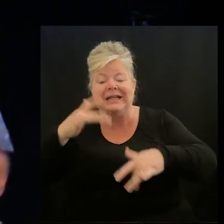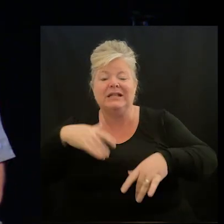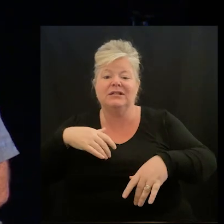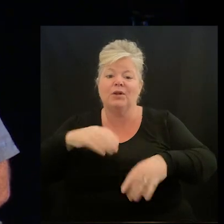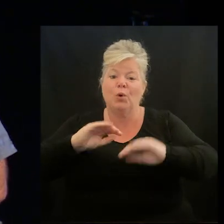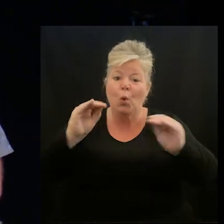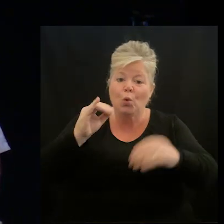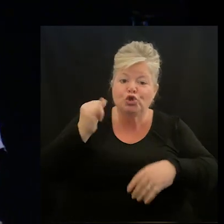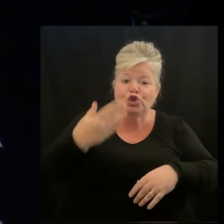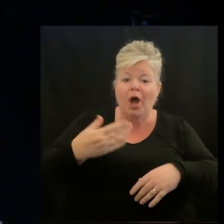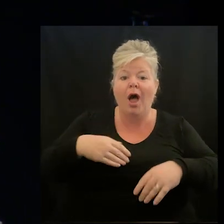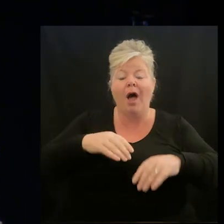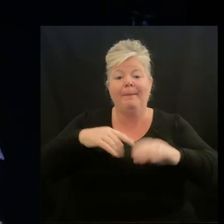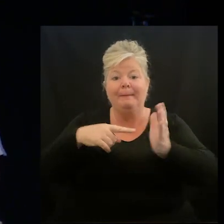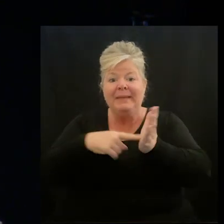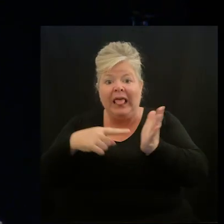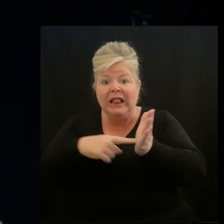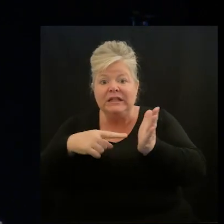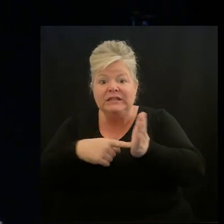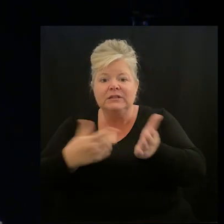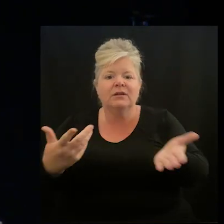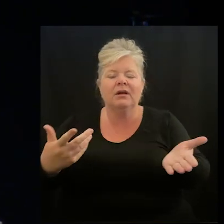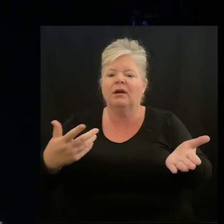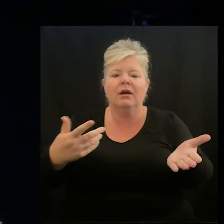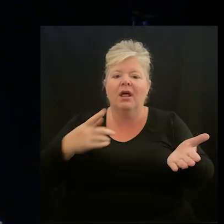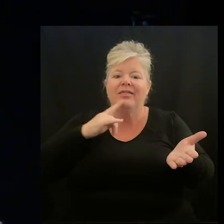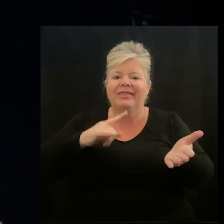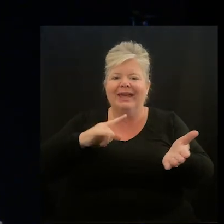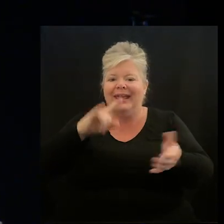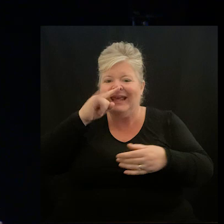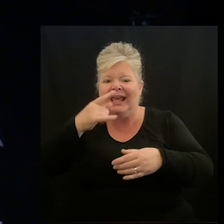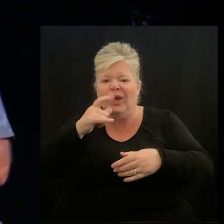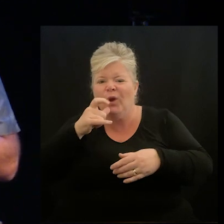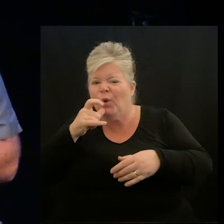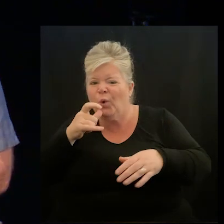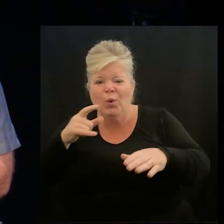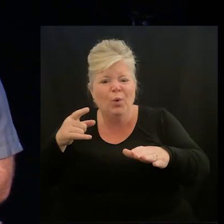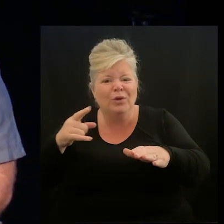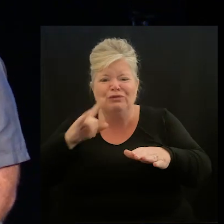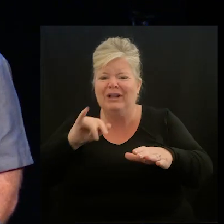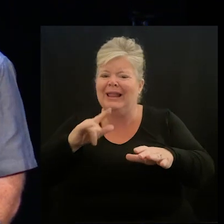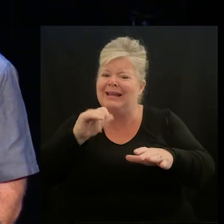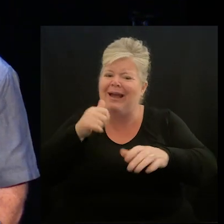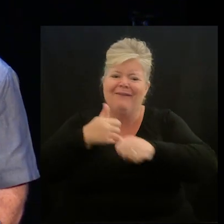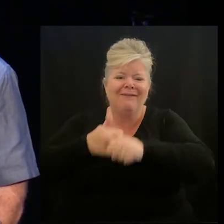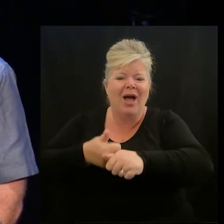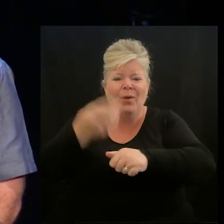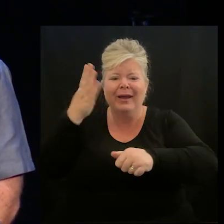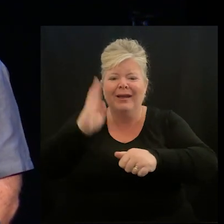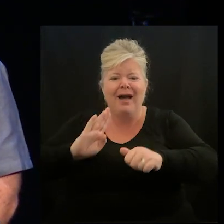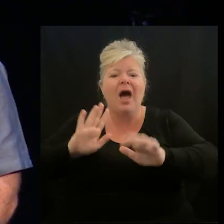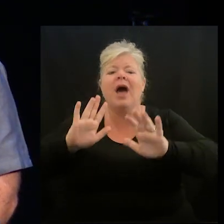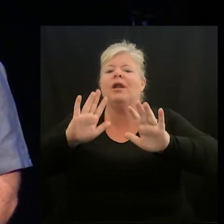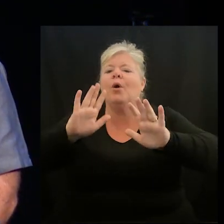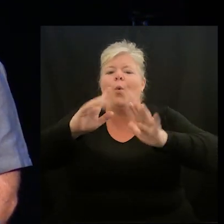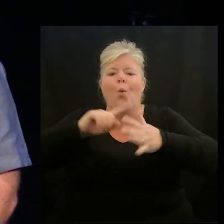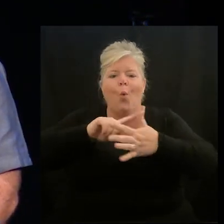the unpaid bills, the wayward child, the battle is not mine, but it is the